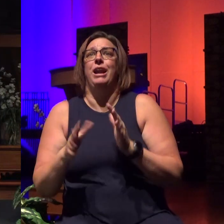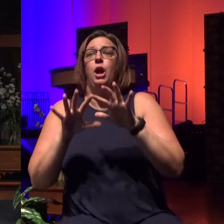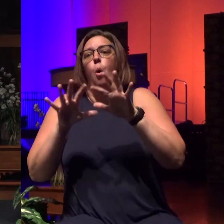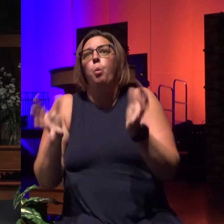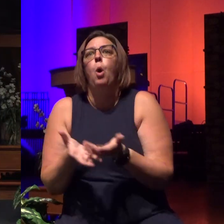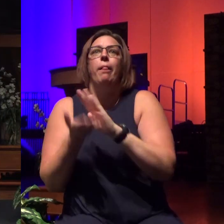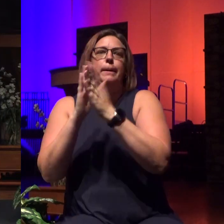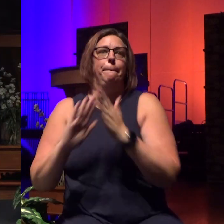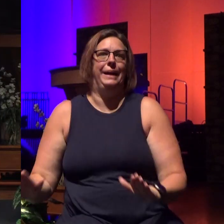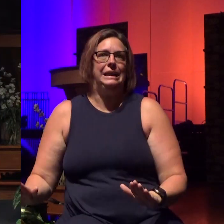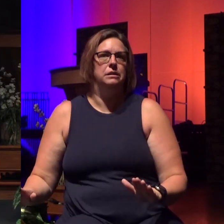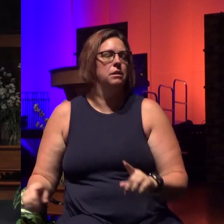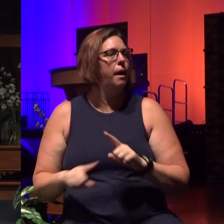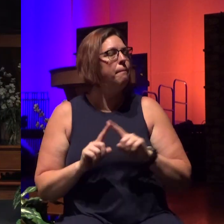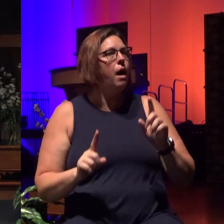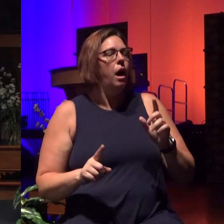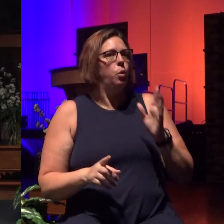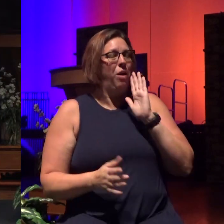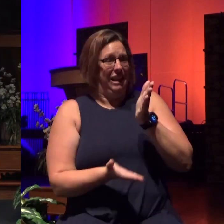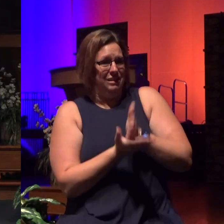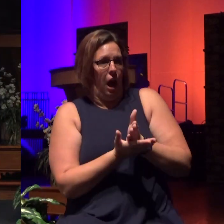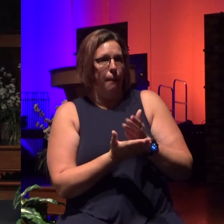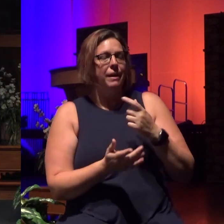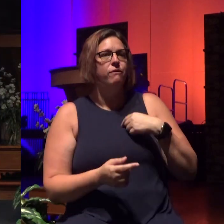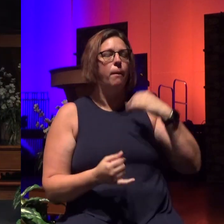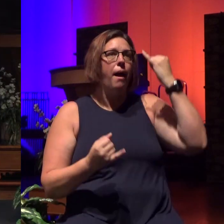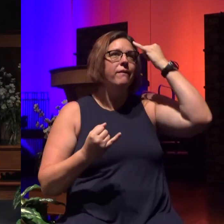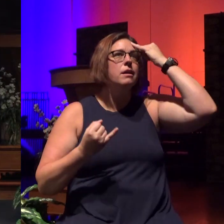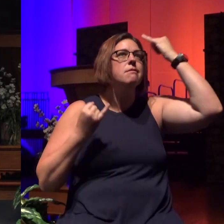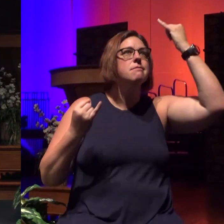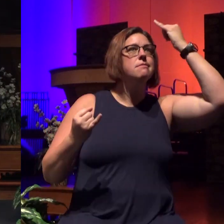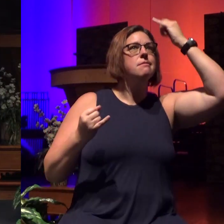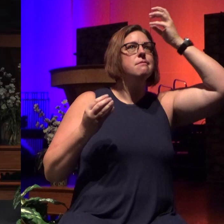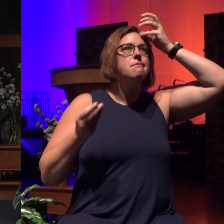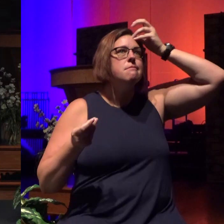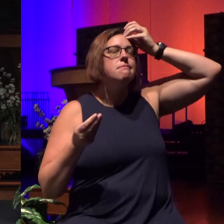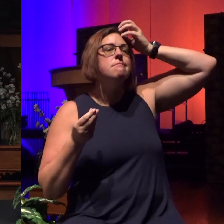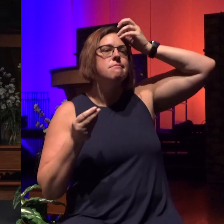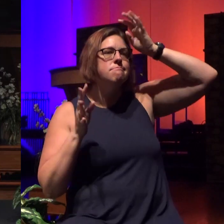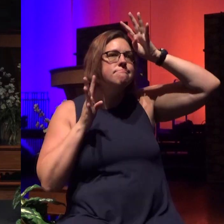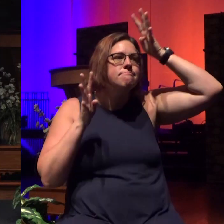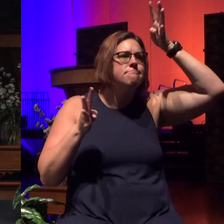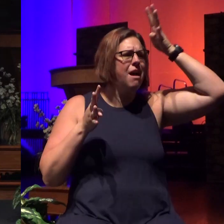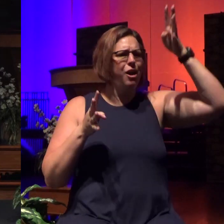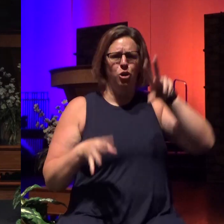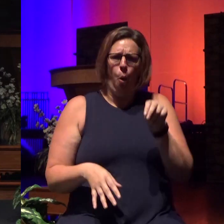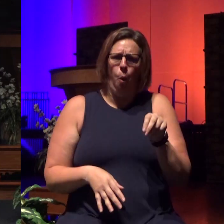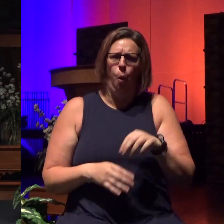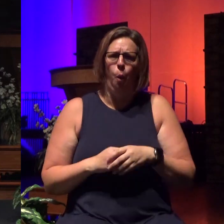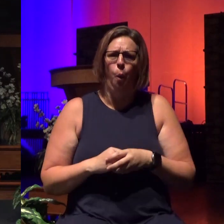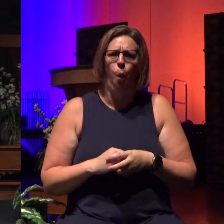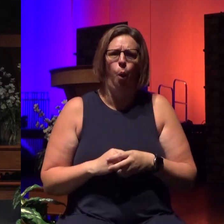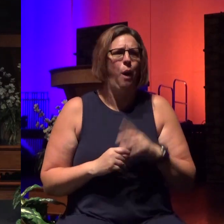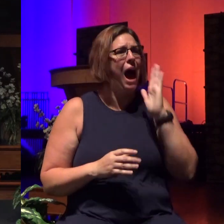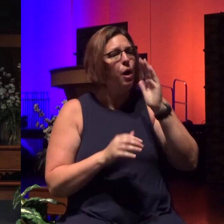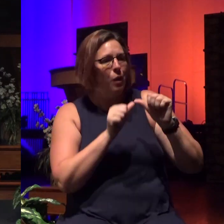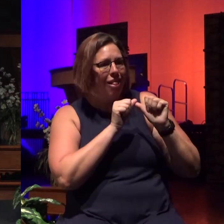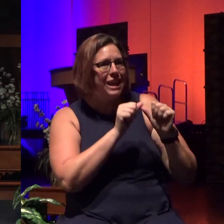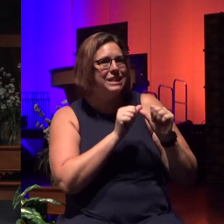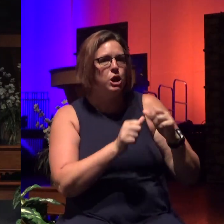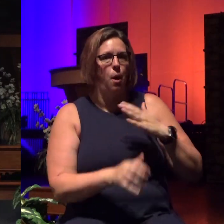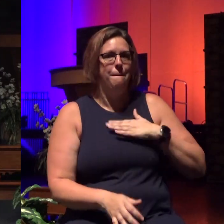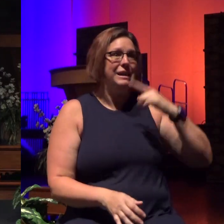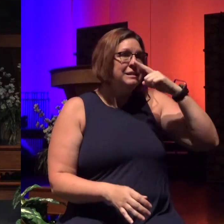from thinking about it and dreaming about it and allowing my mind to go there? I'm going to continue, as my stepfather did,